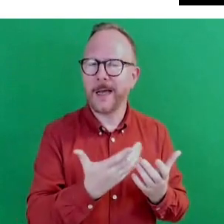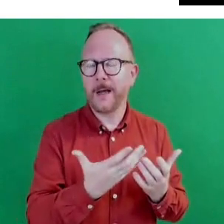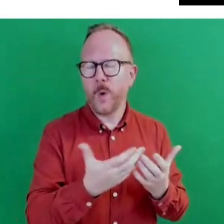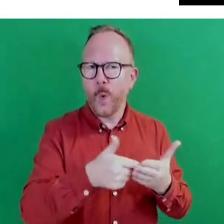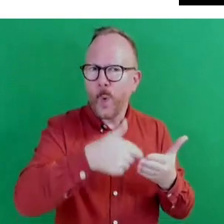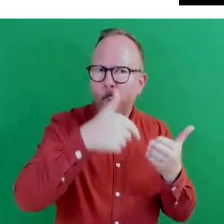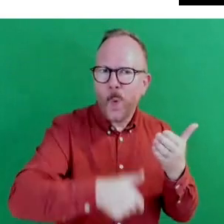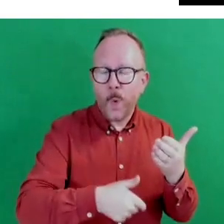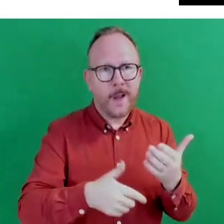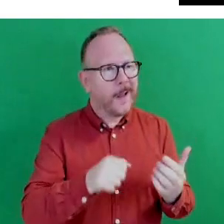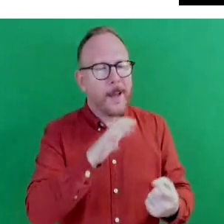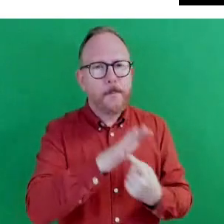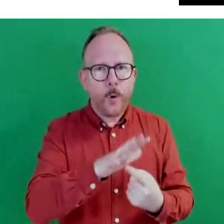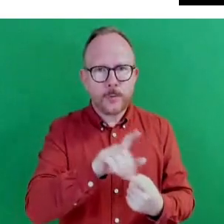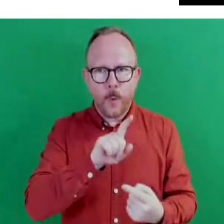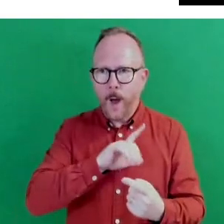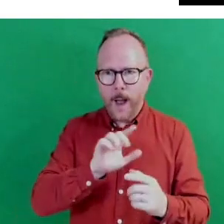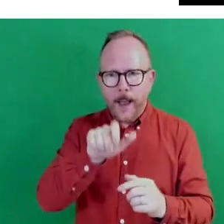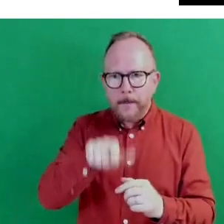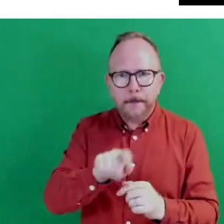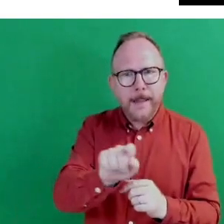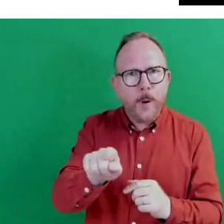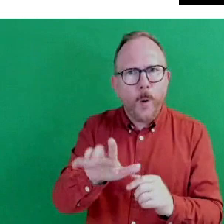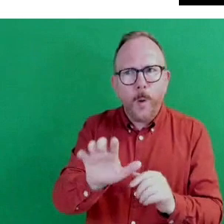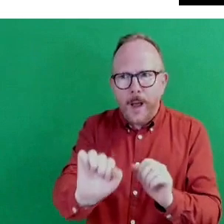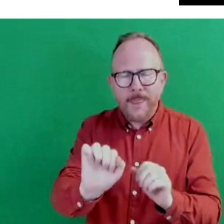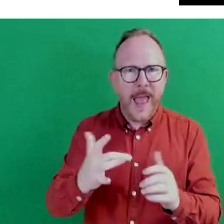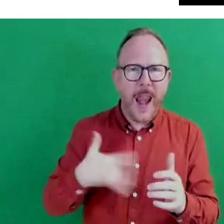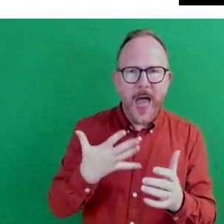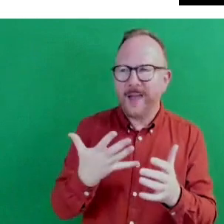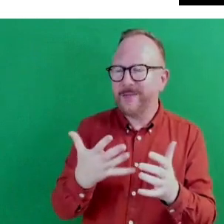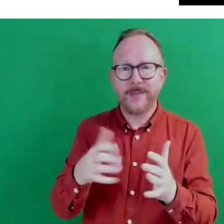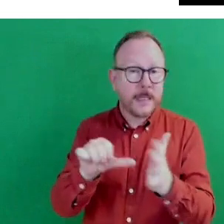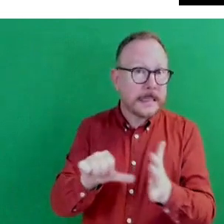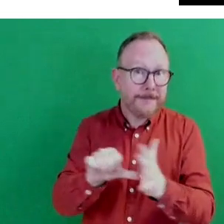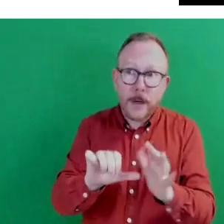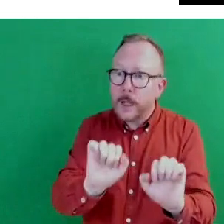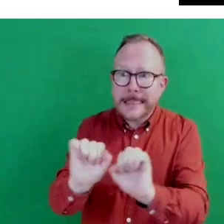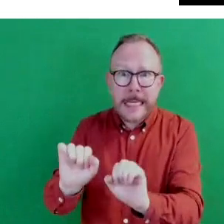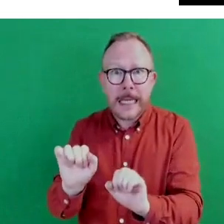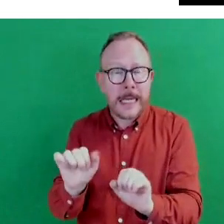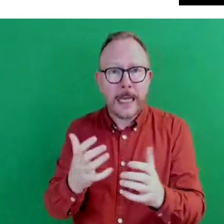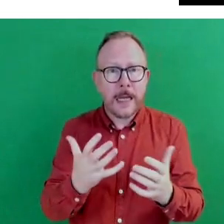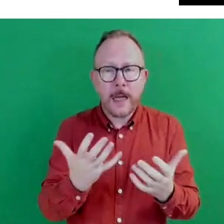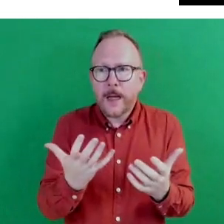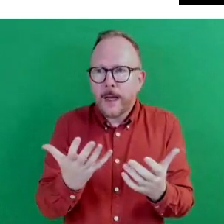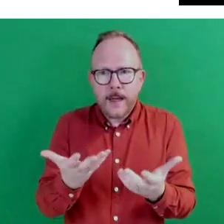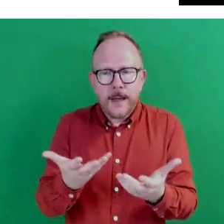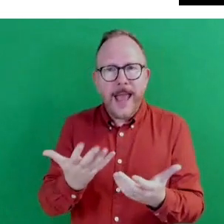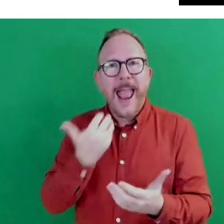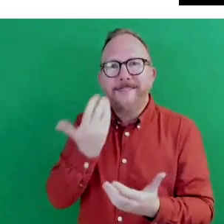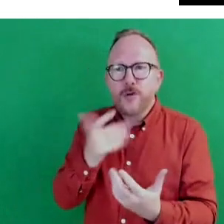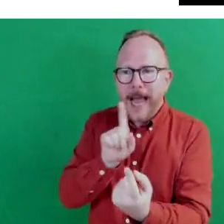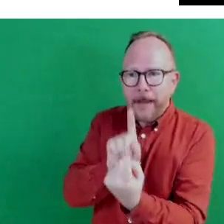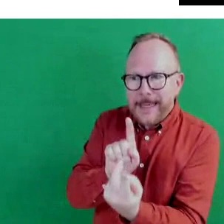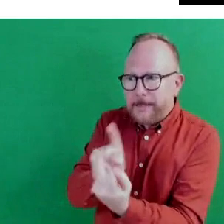life issues on a day-to-day basis. No day is the same. And I think that rigorous and that thorough training is